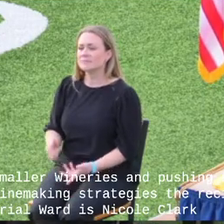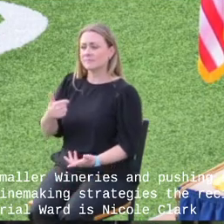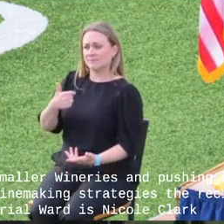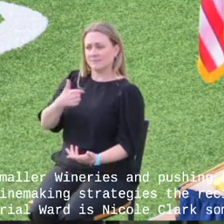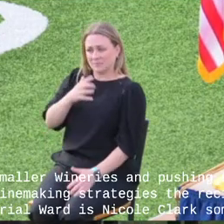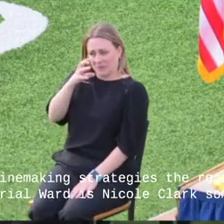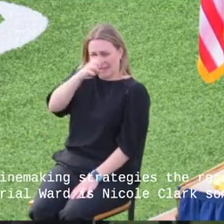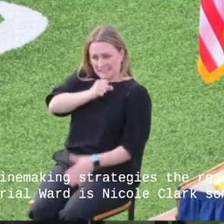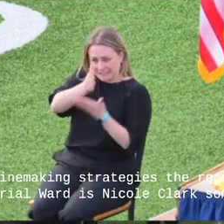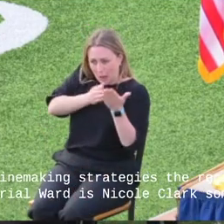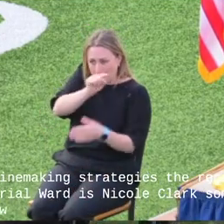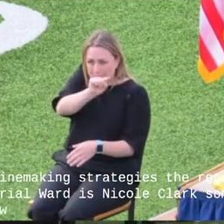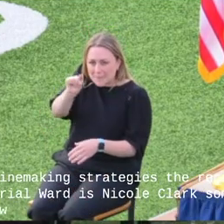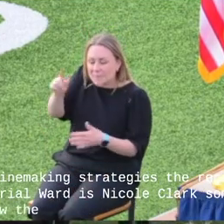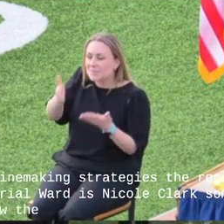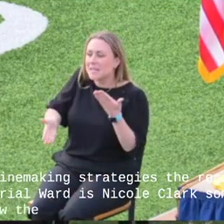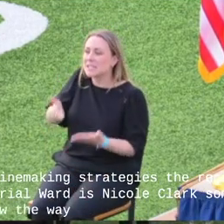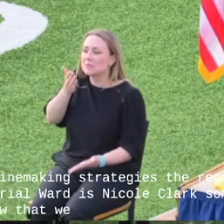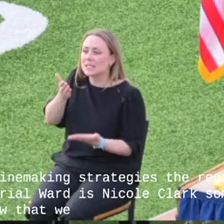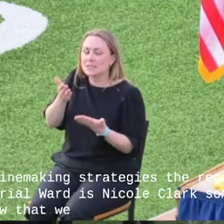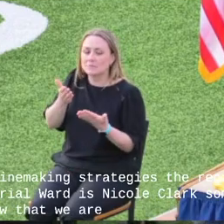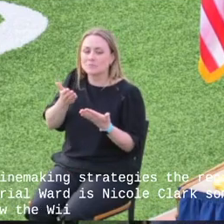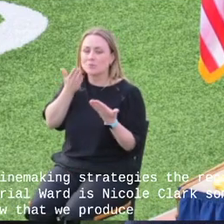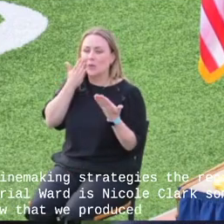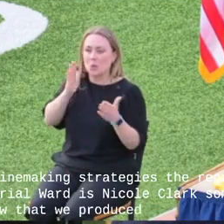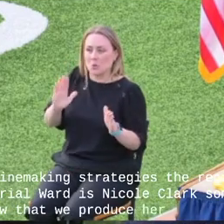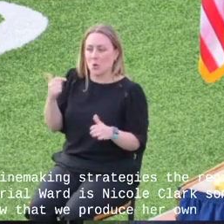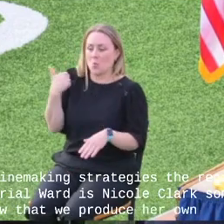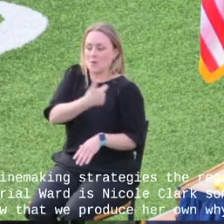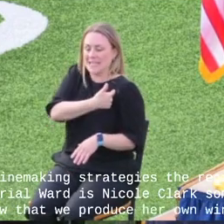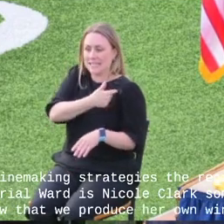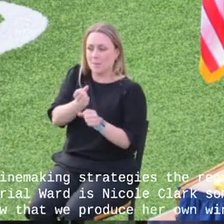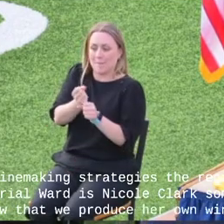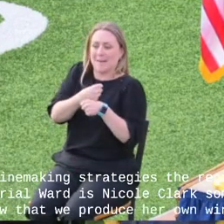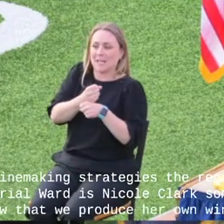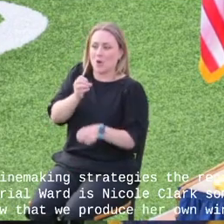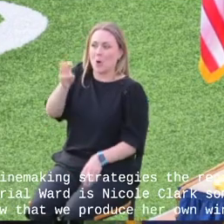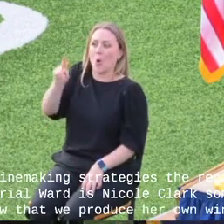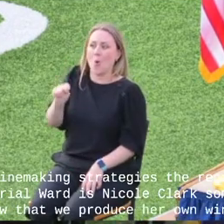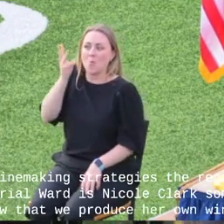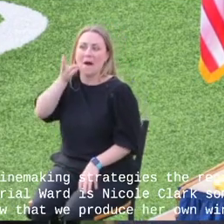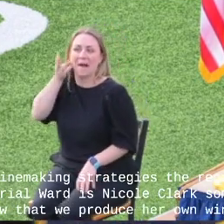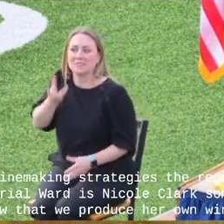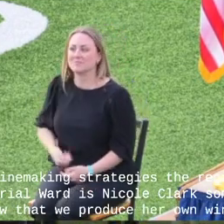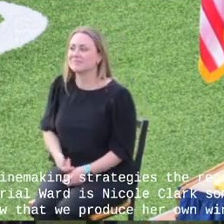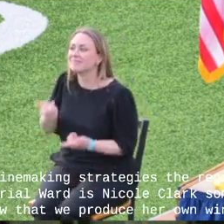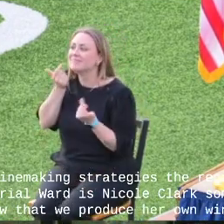Some of you may not know that we produce our own wine.